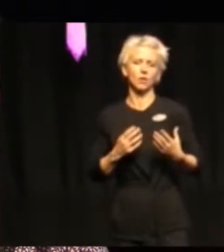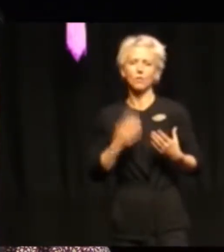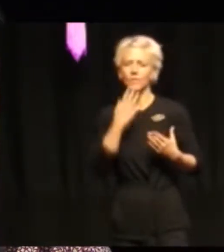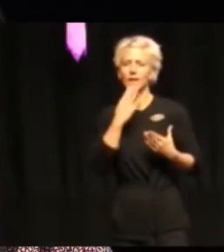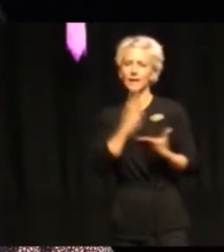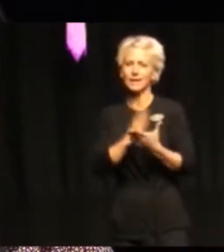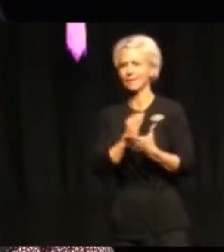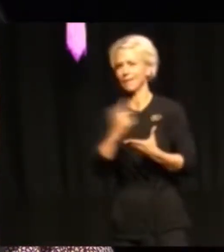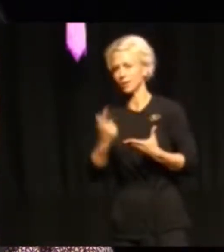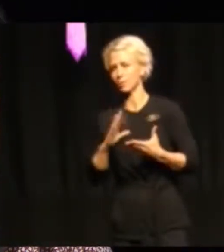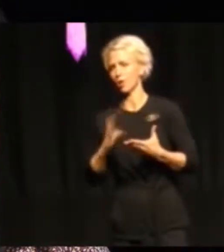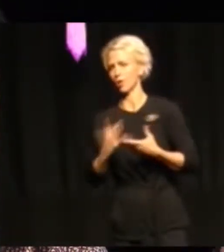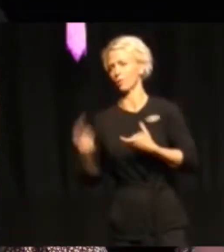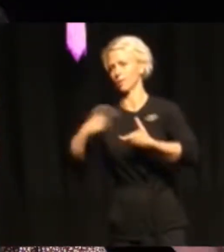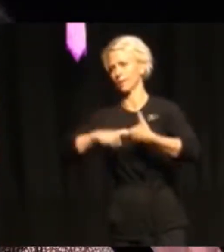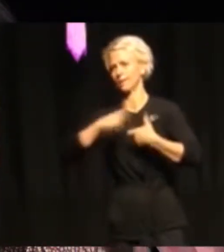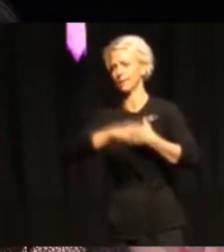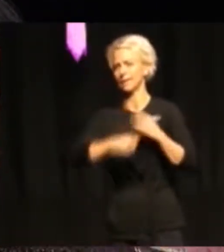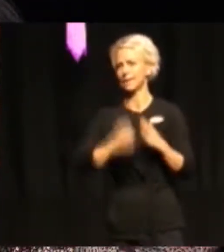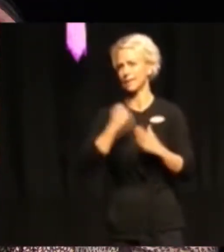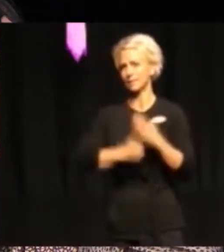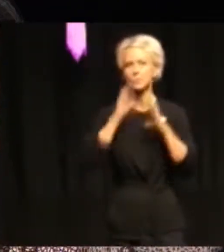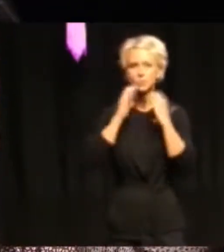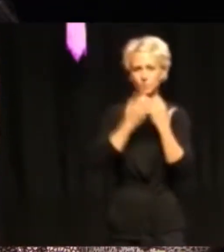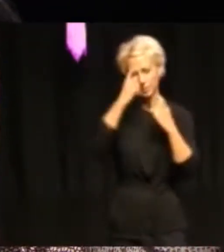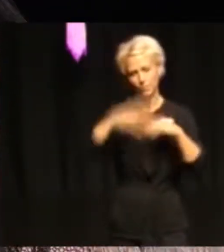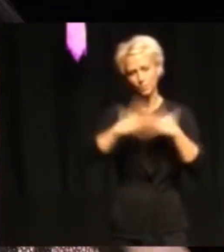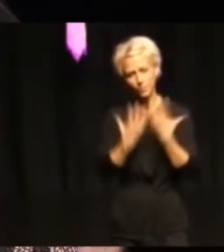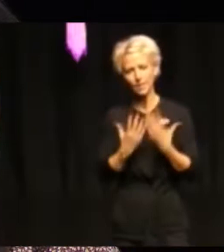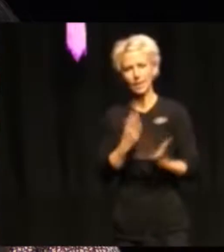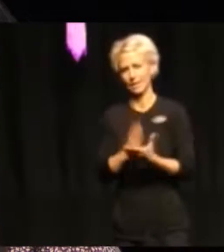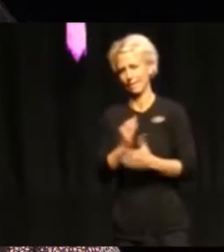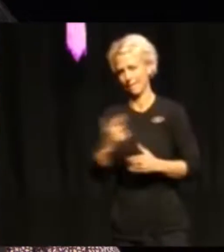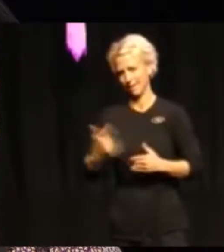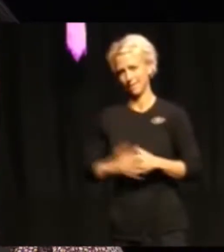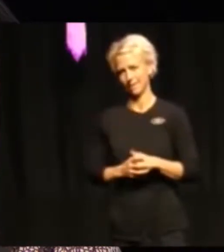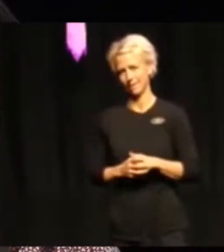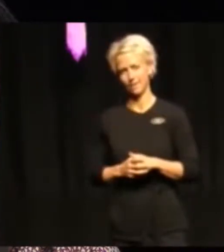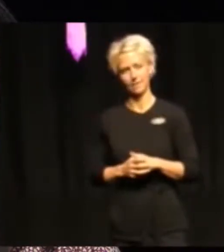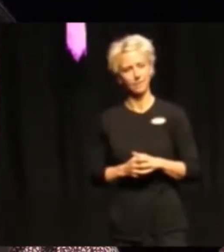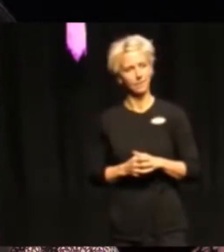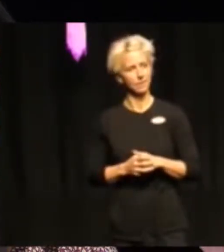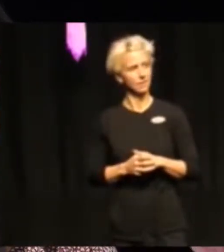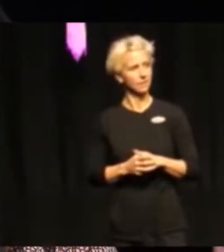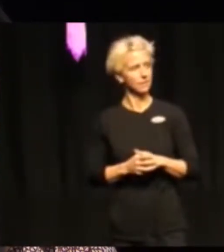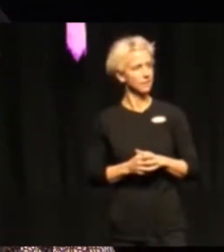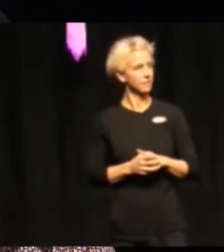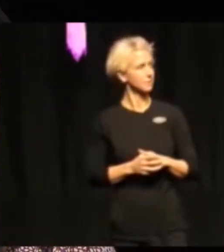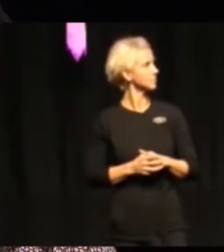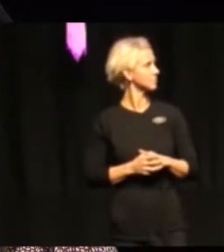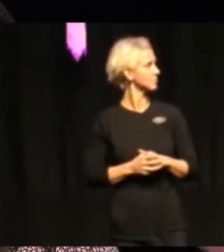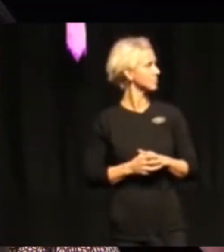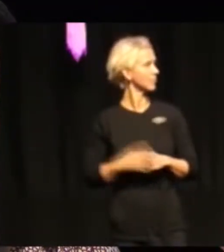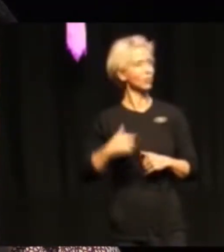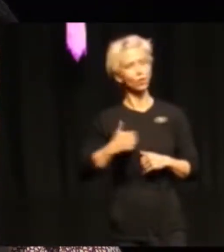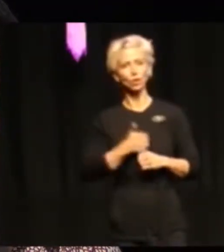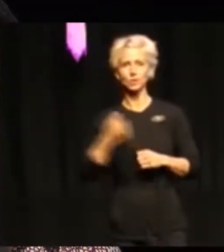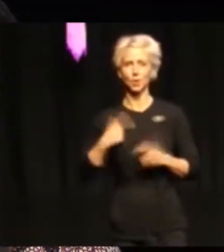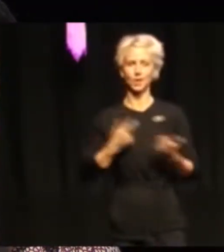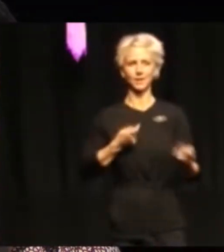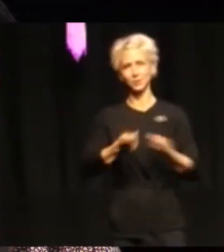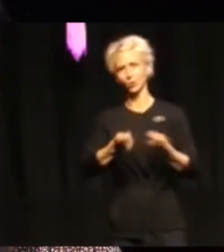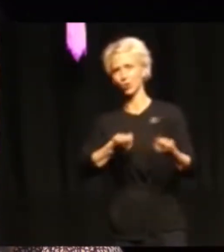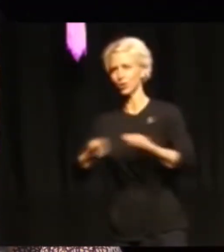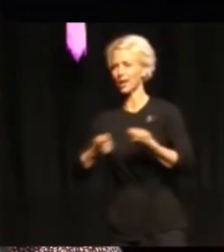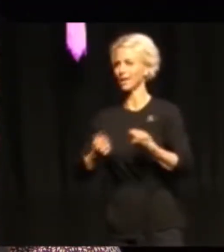that are connected to the struggle for economic, social, and cultural rights. So I will just be facilitating the discussions and perhaps ask a few